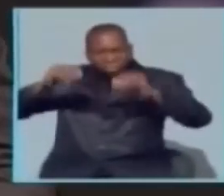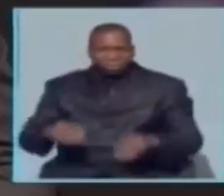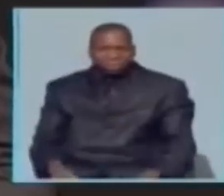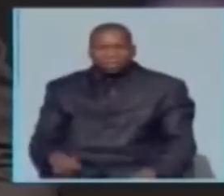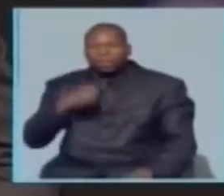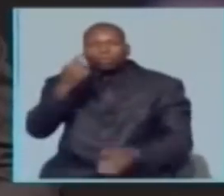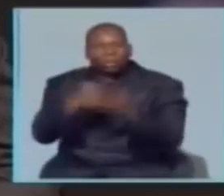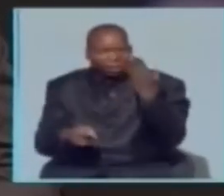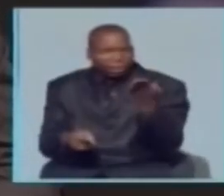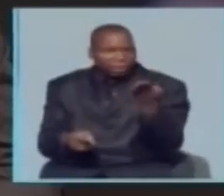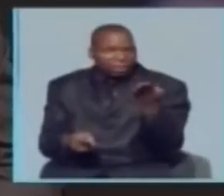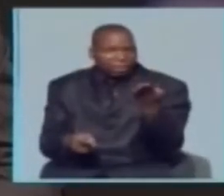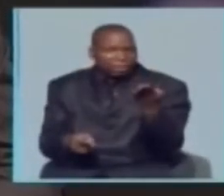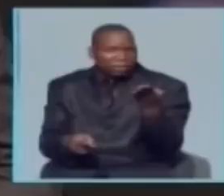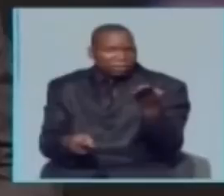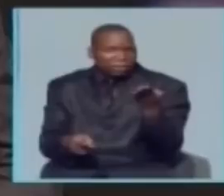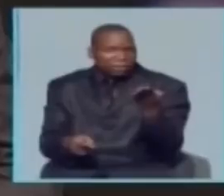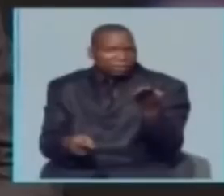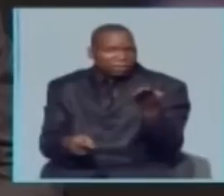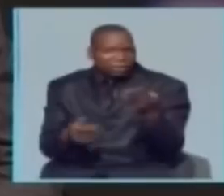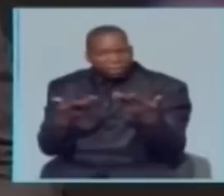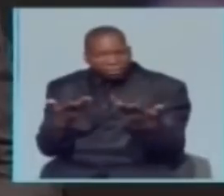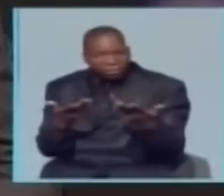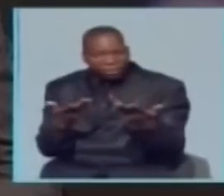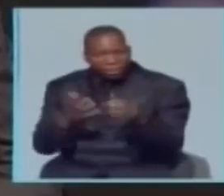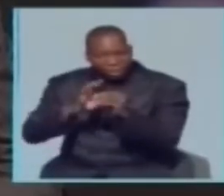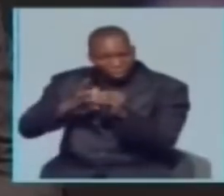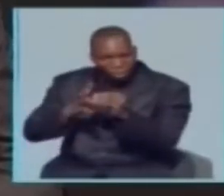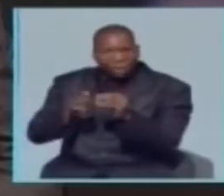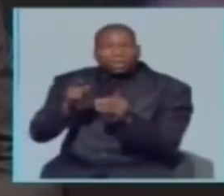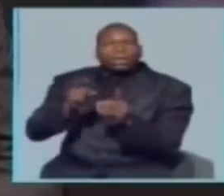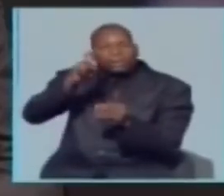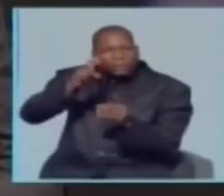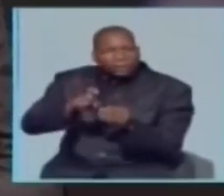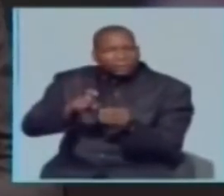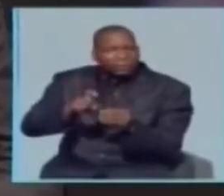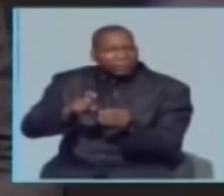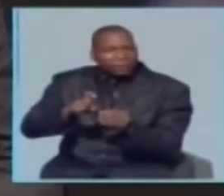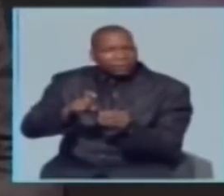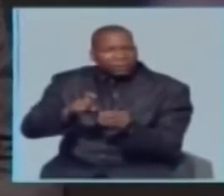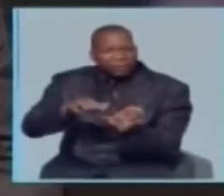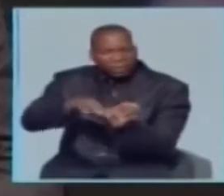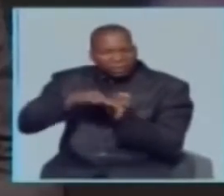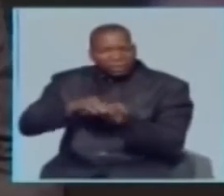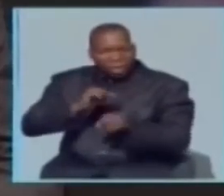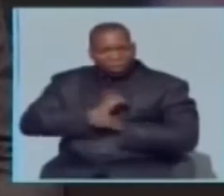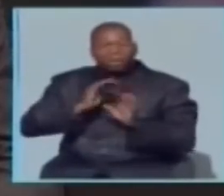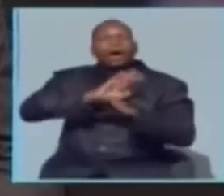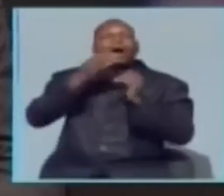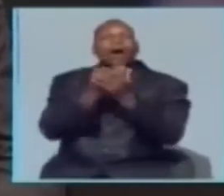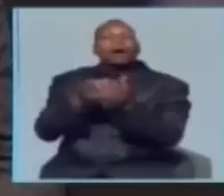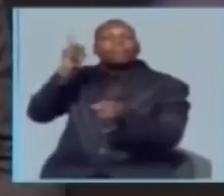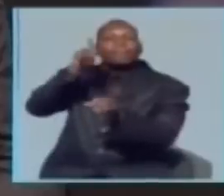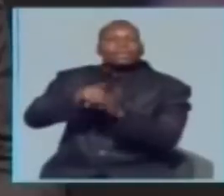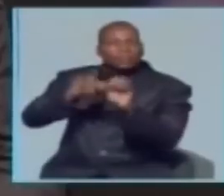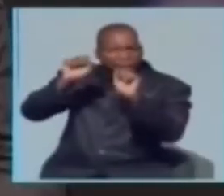said, it does look like it is a crisis that calls for every stakeholder's participation.